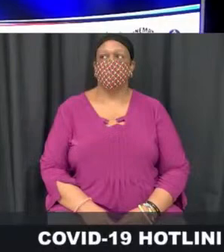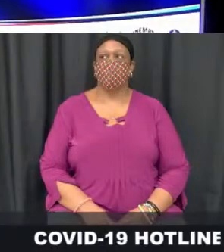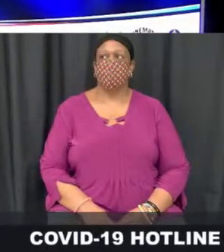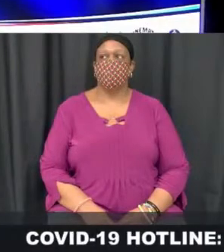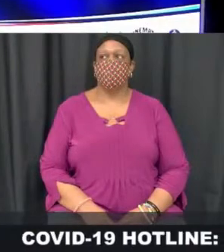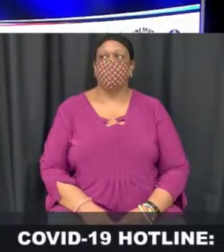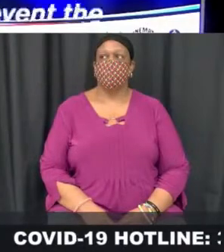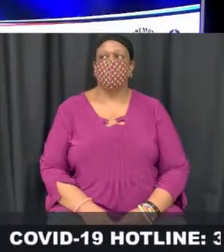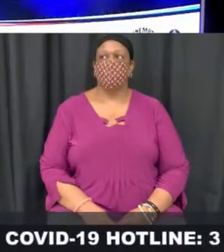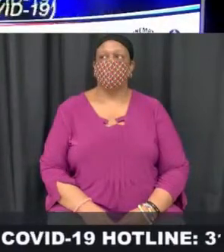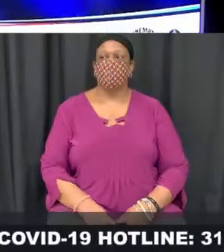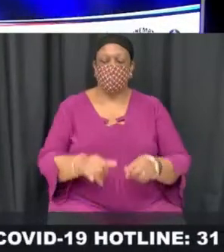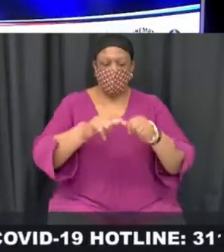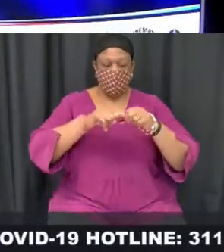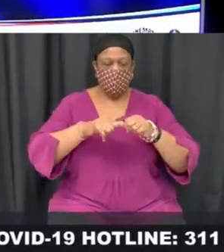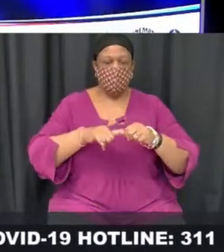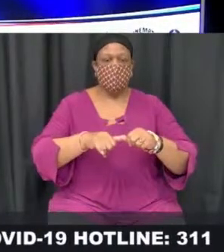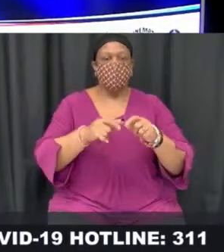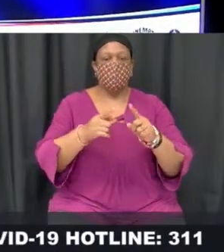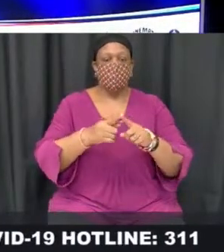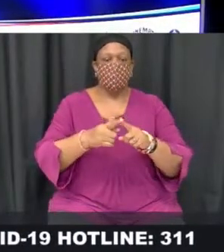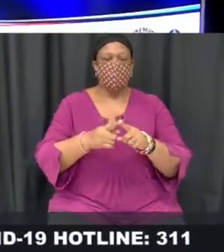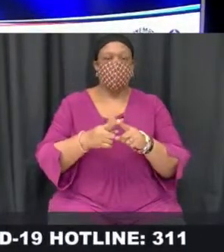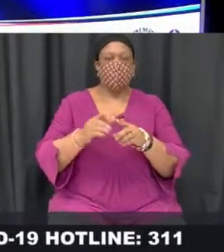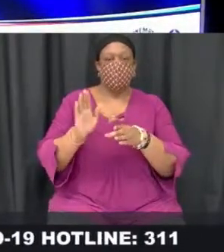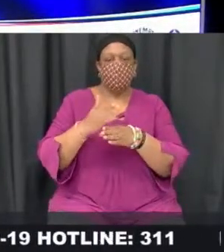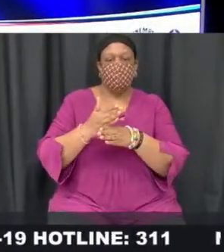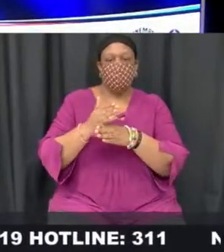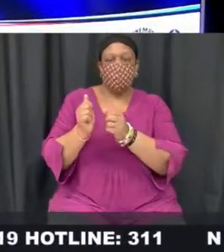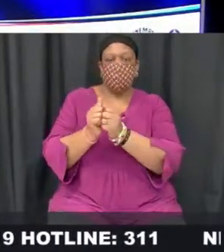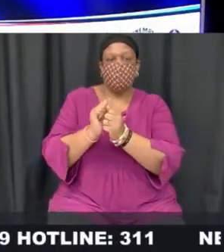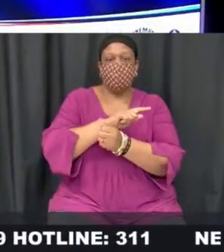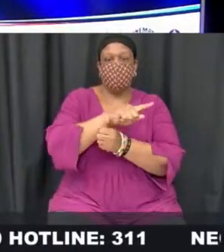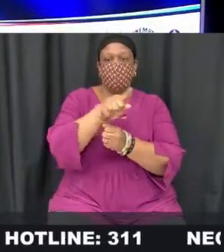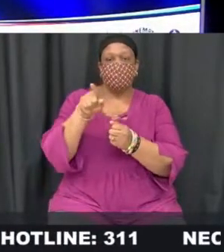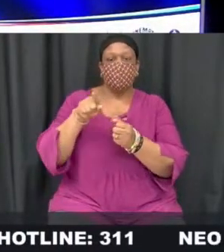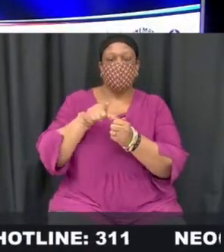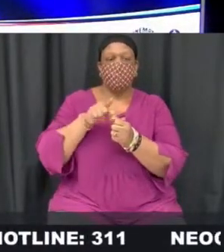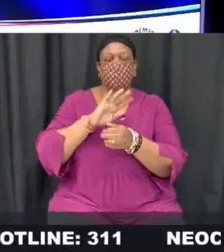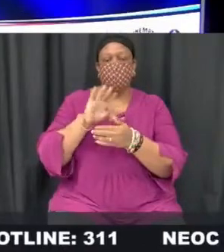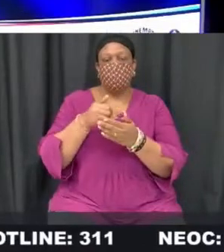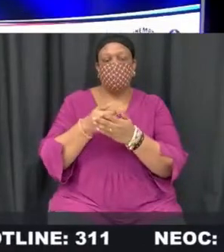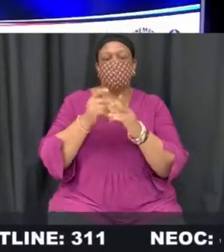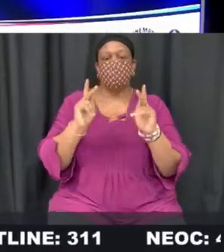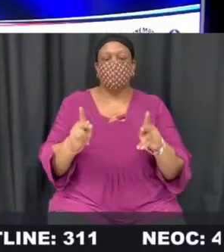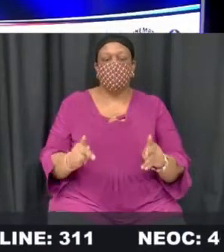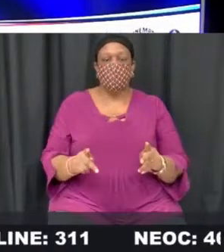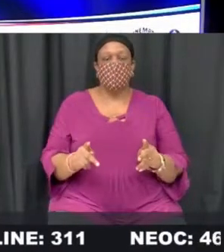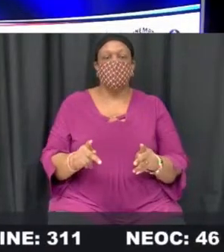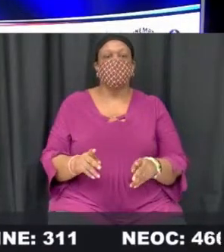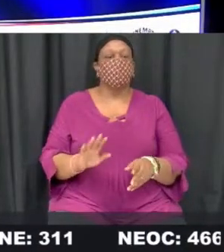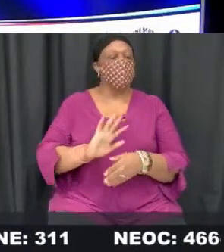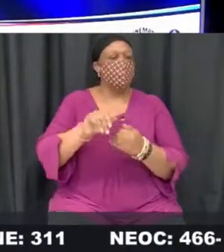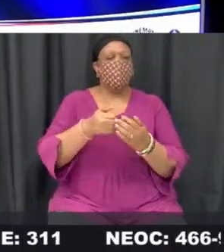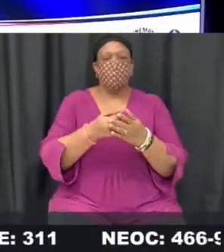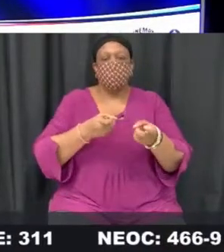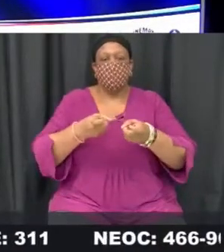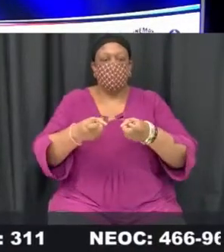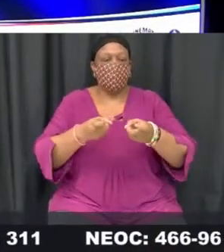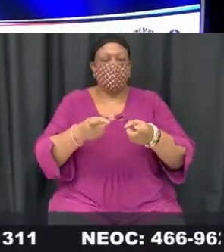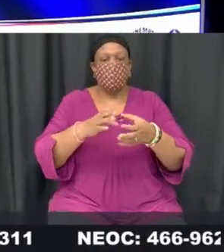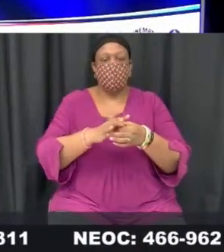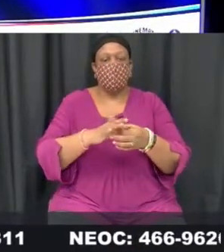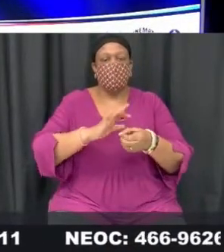partner with you, the public, in the management of the COVID-19 pandemic here in